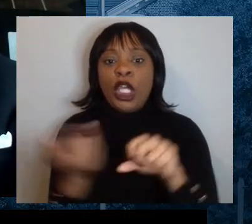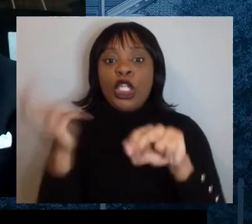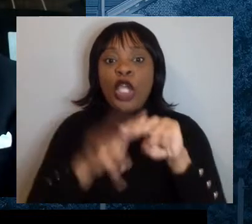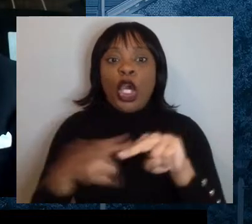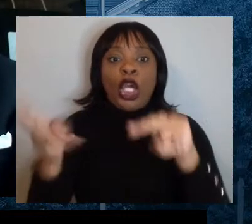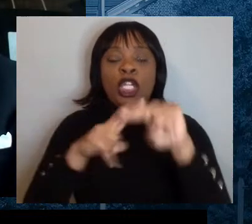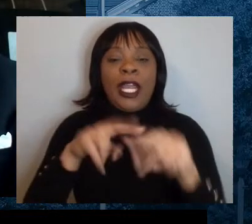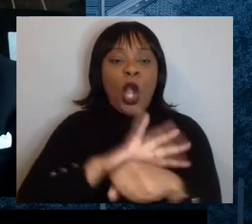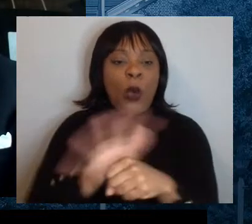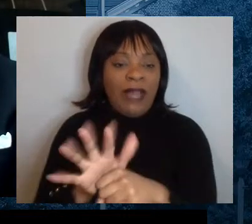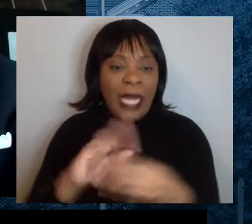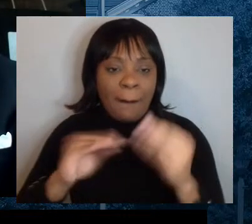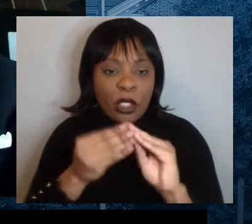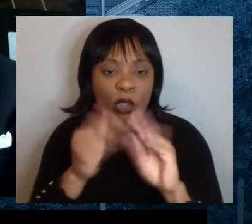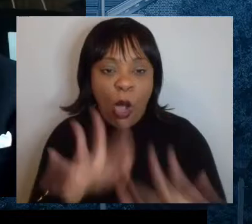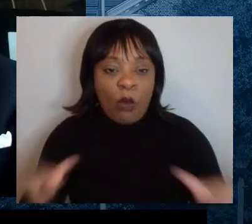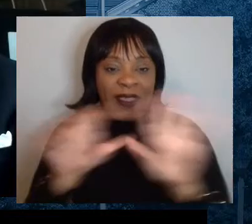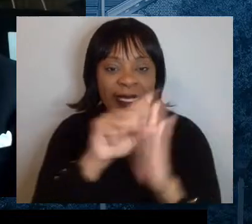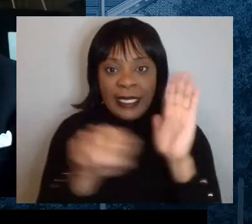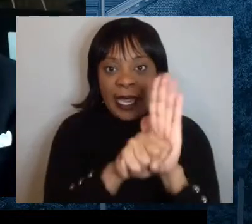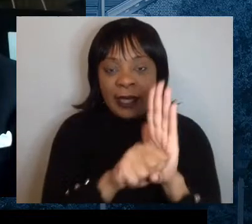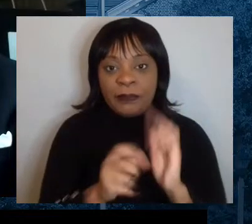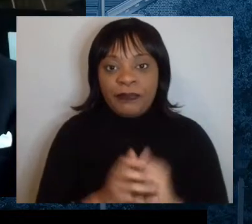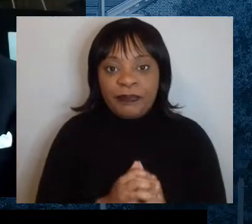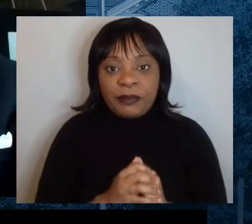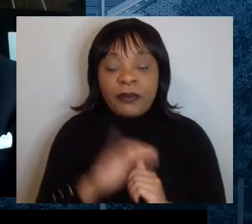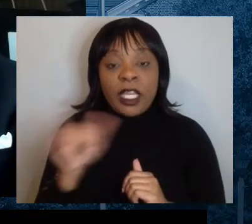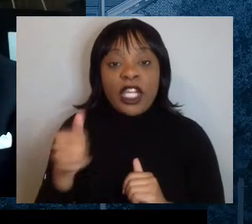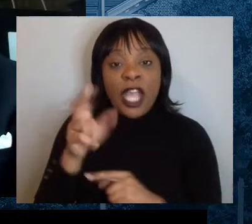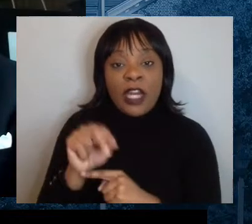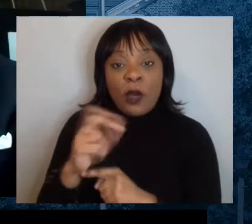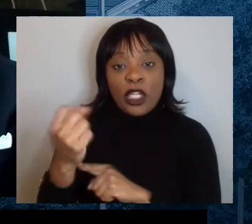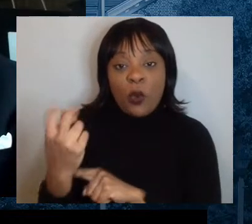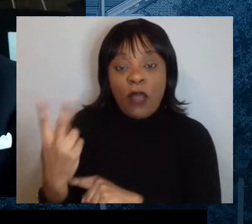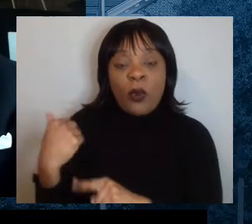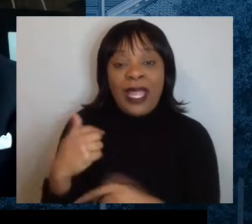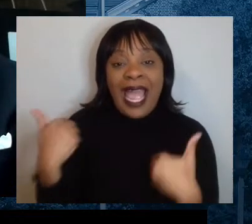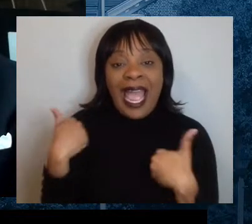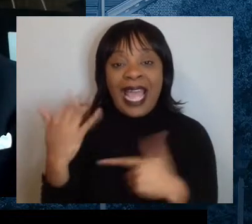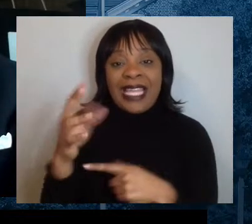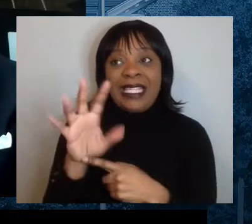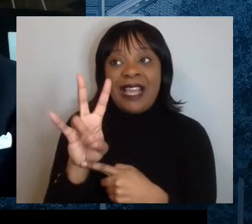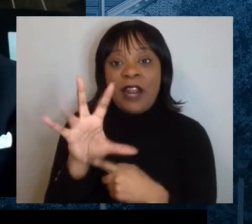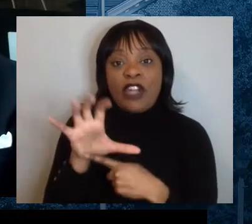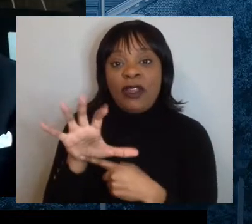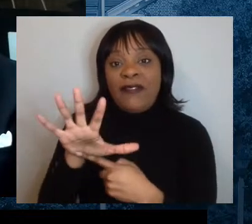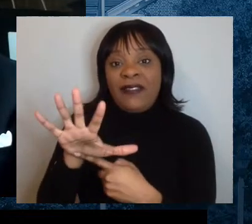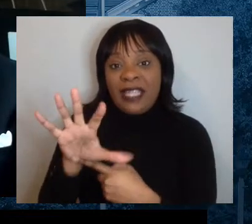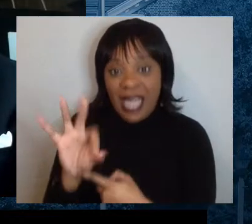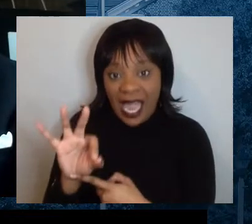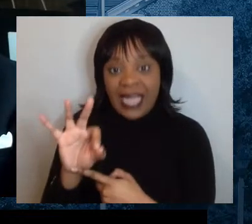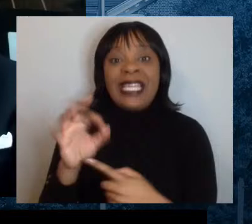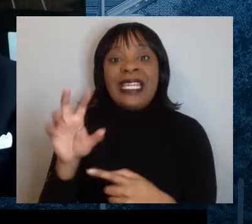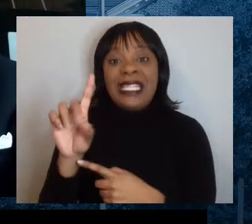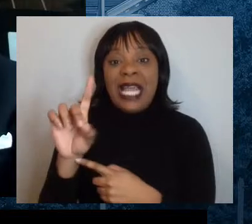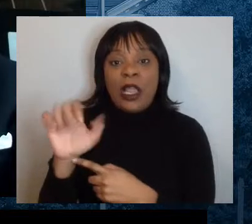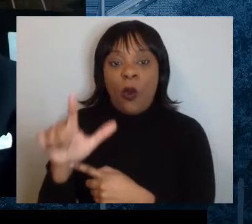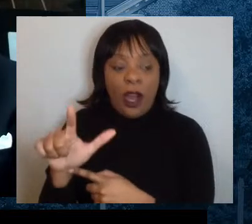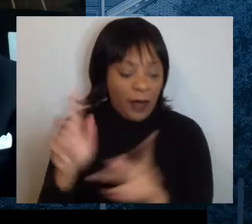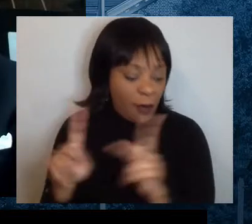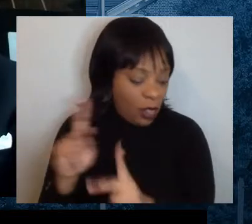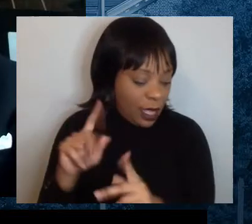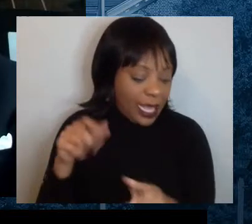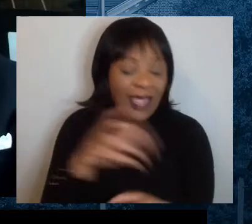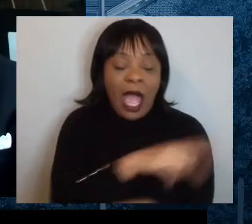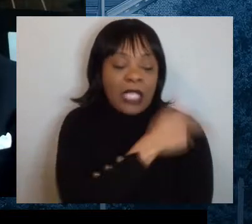state. On January the 12th, we had 759 Delawareans hospitalized from